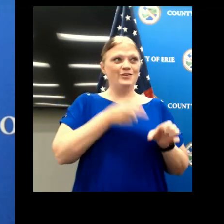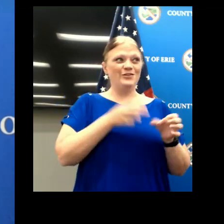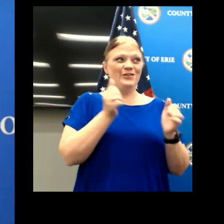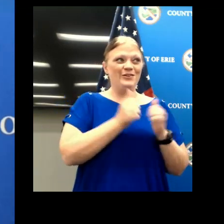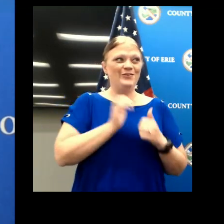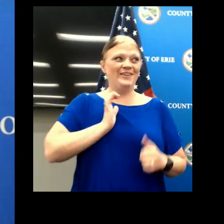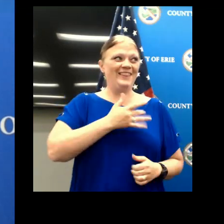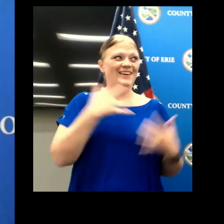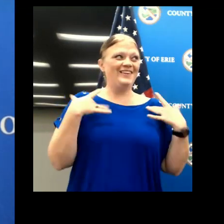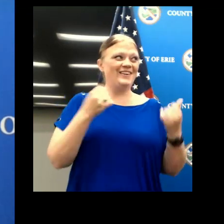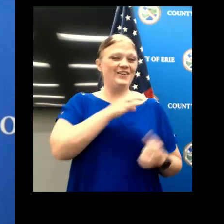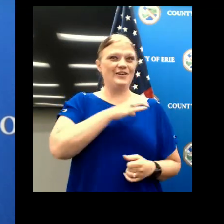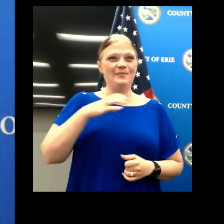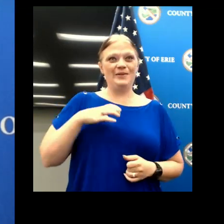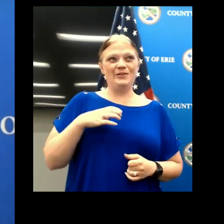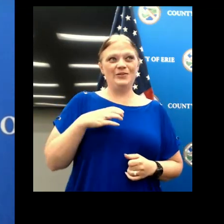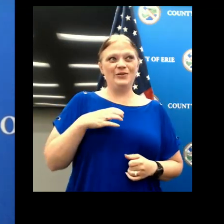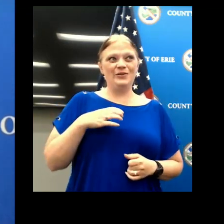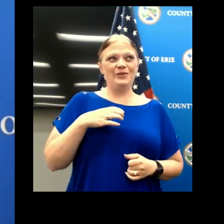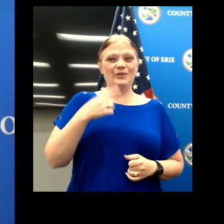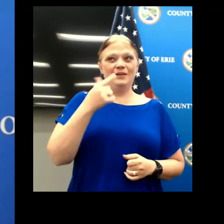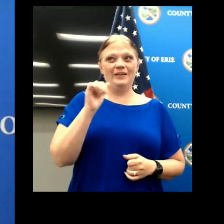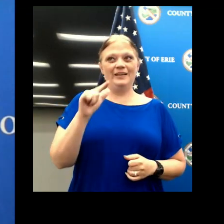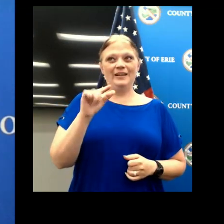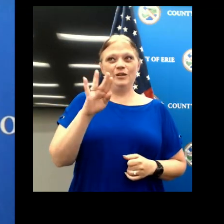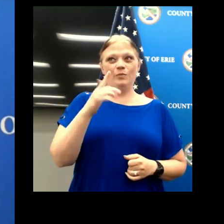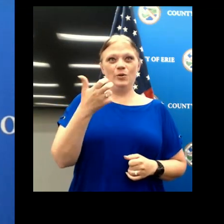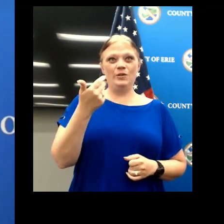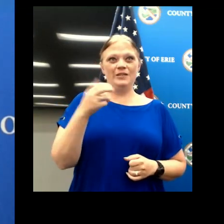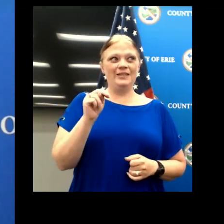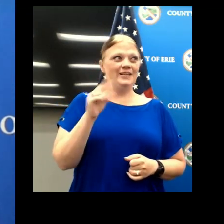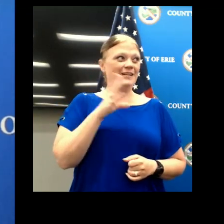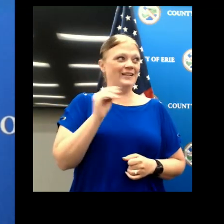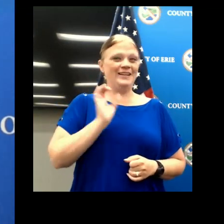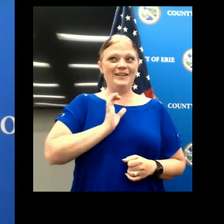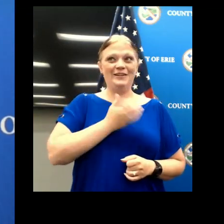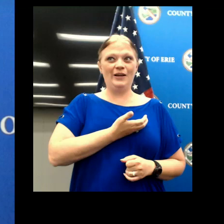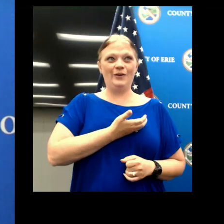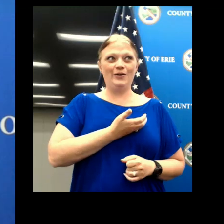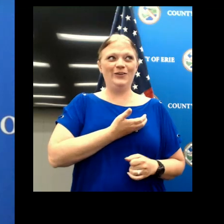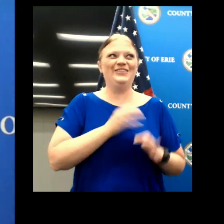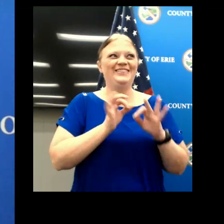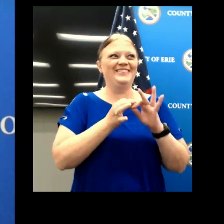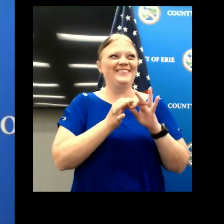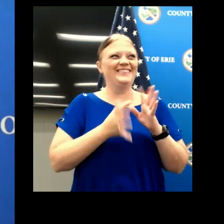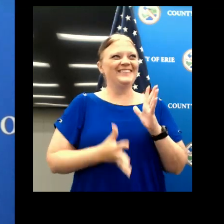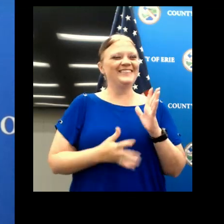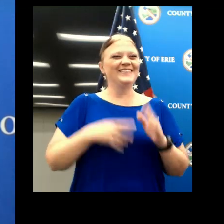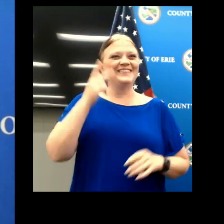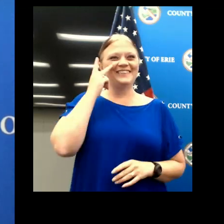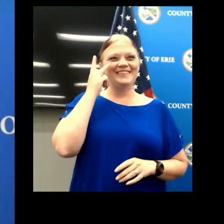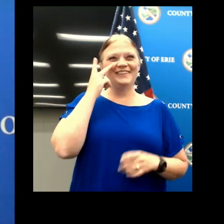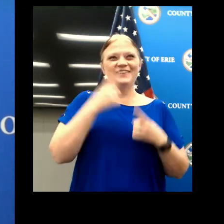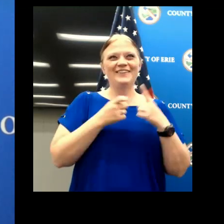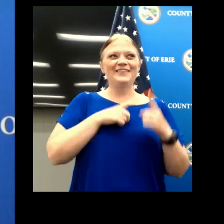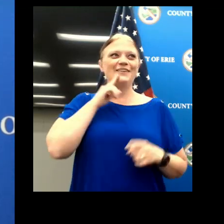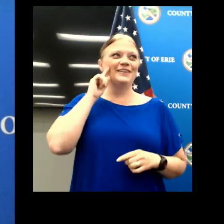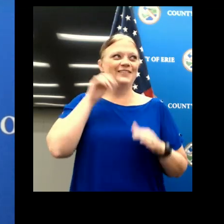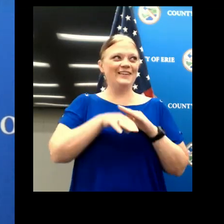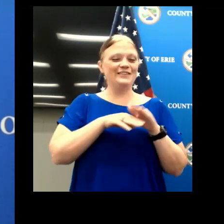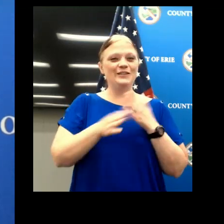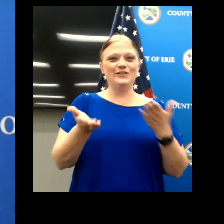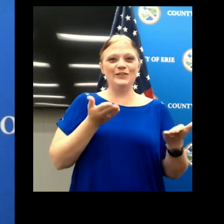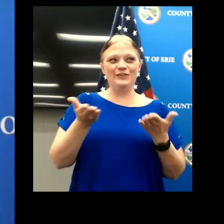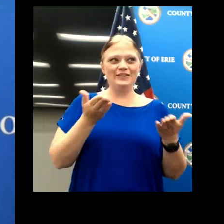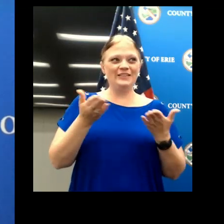Health Commissioner, Dr. Gail Burstein, and our interpreter is Kendra Schmidt from Deaf Access Services.